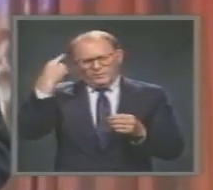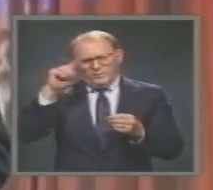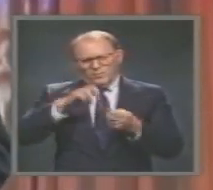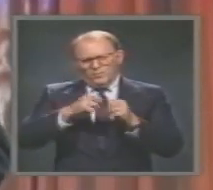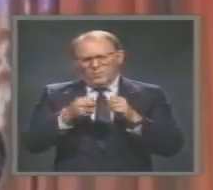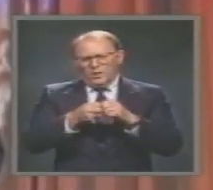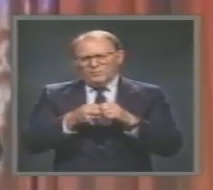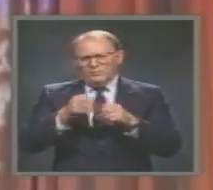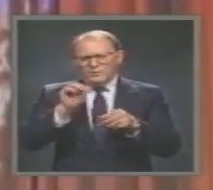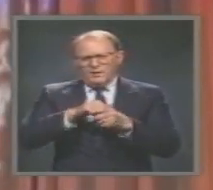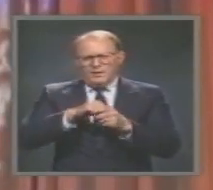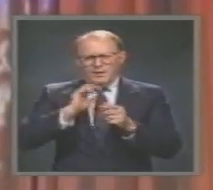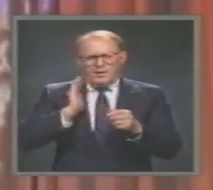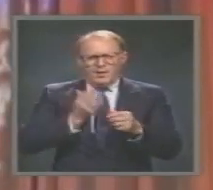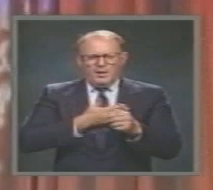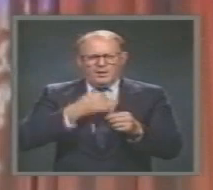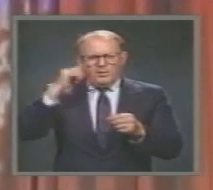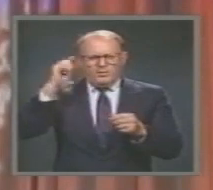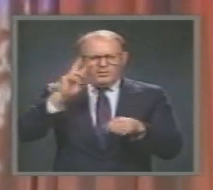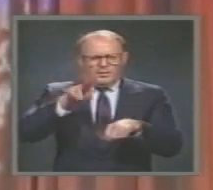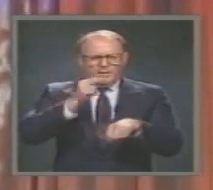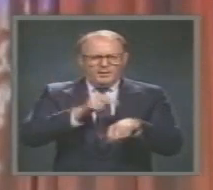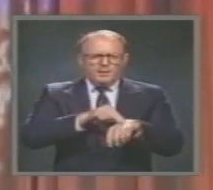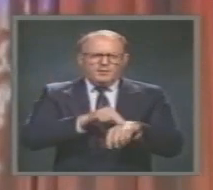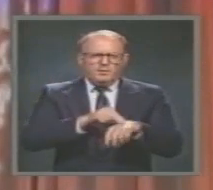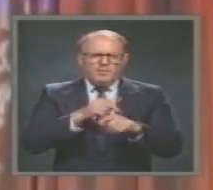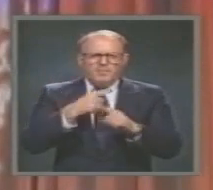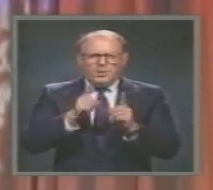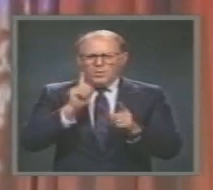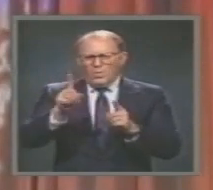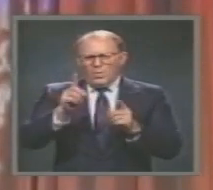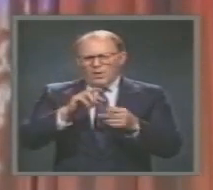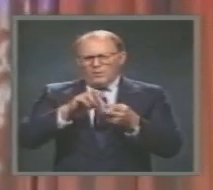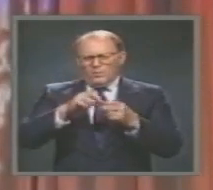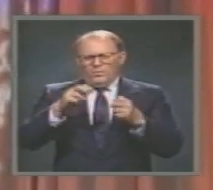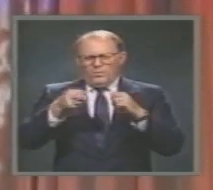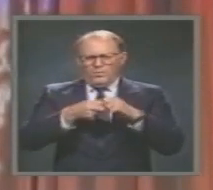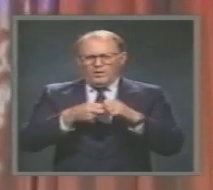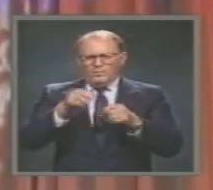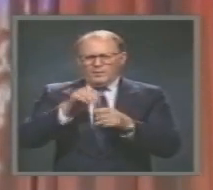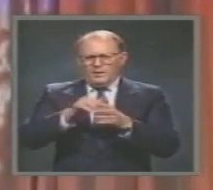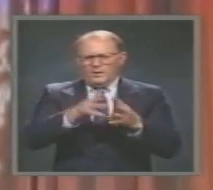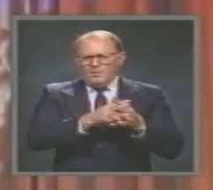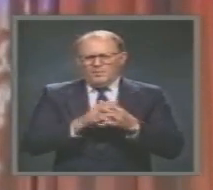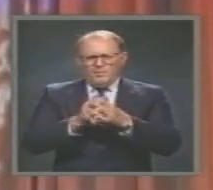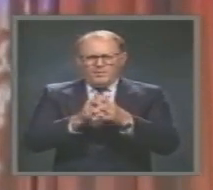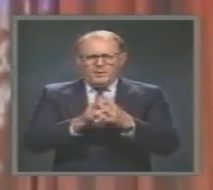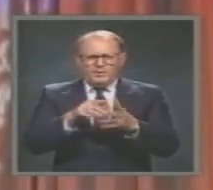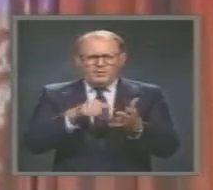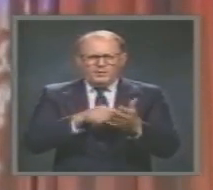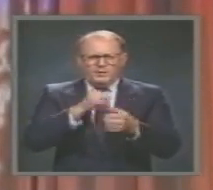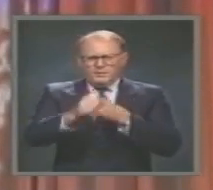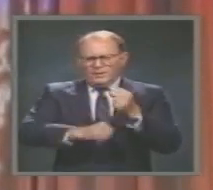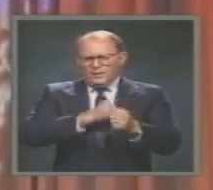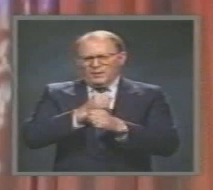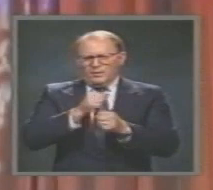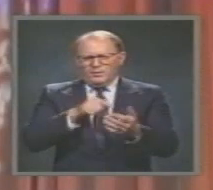today, but the single most critical problem faced by the American society right now, this year, this